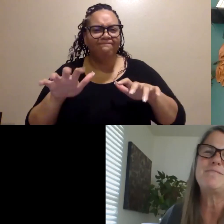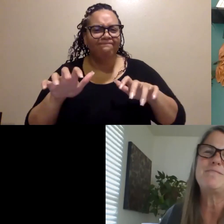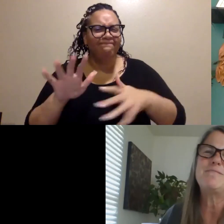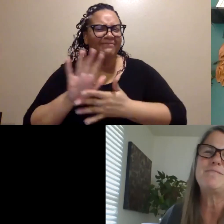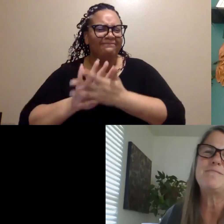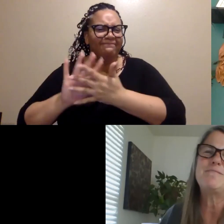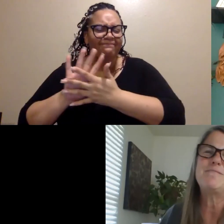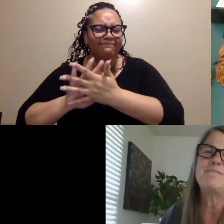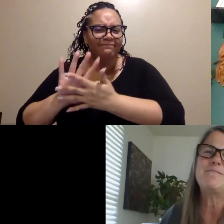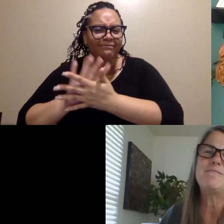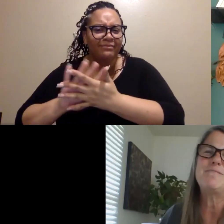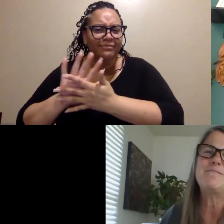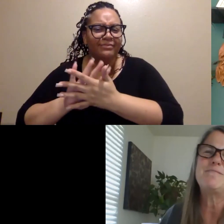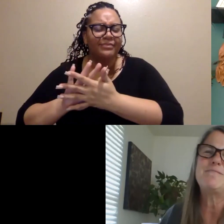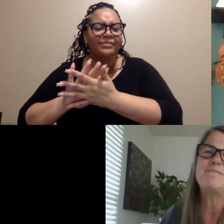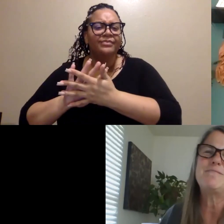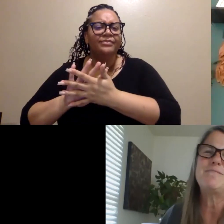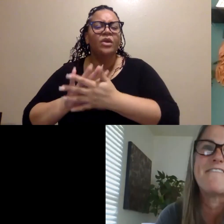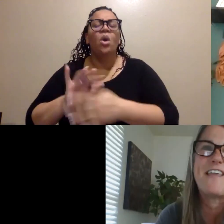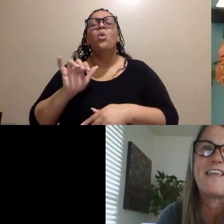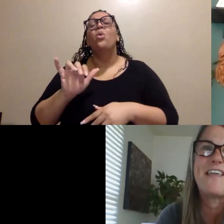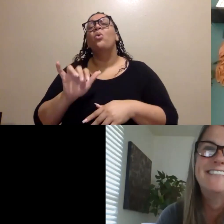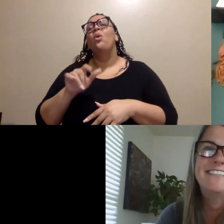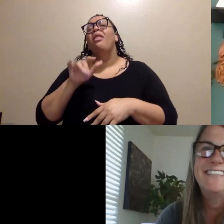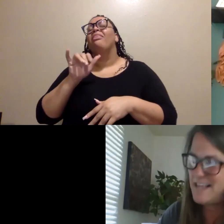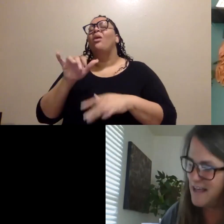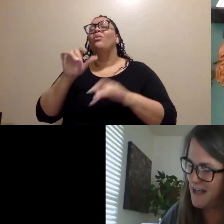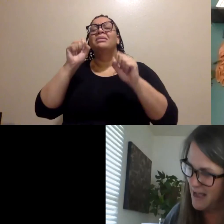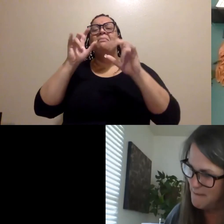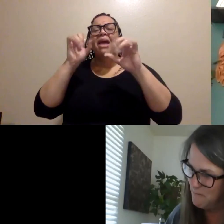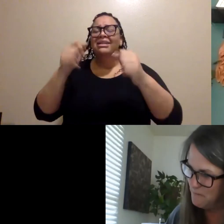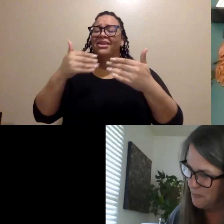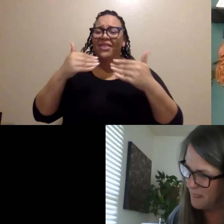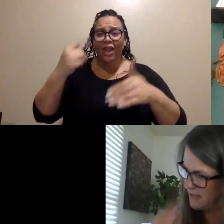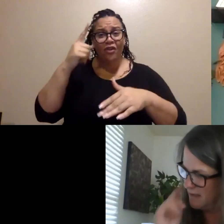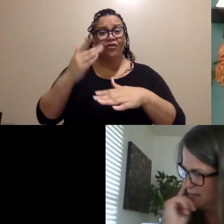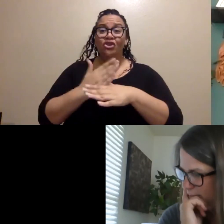wonderful. Thank you for sharing some amazing stuff. Thank you.